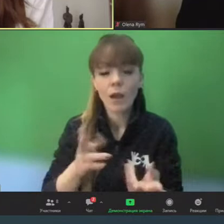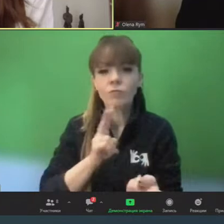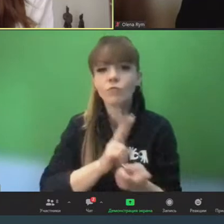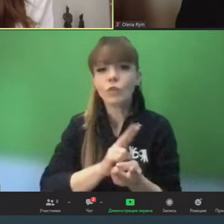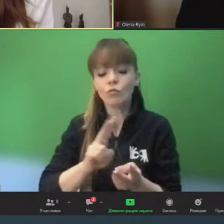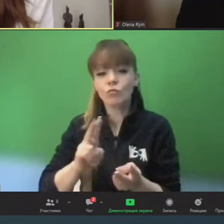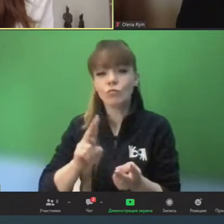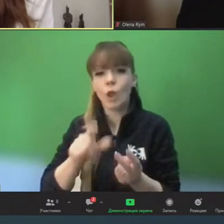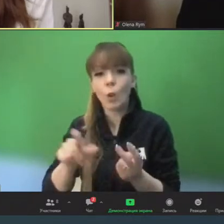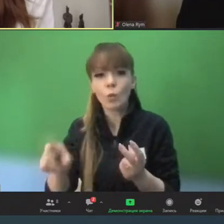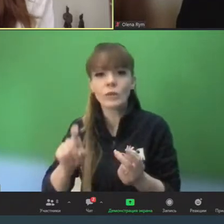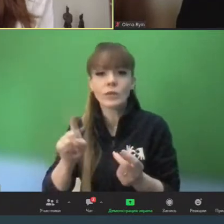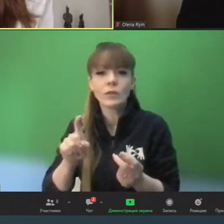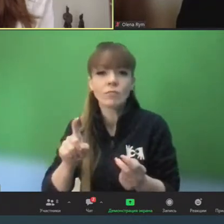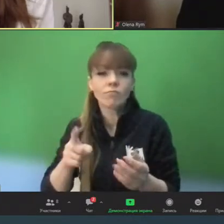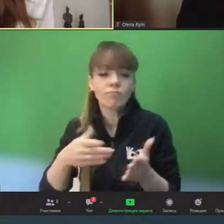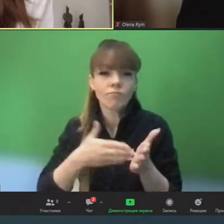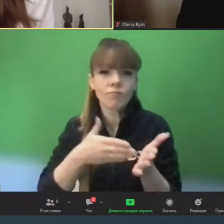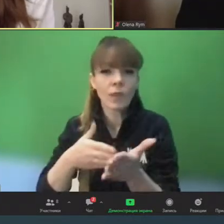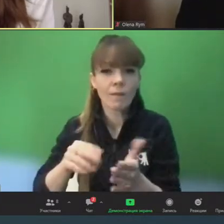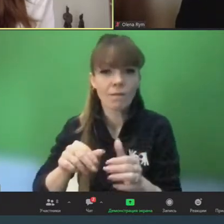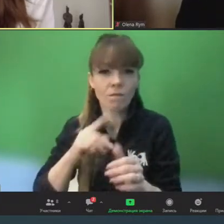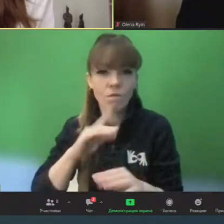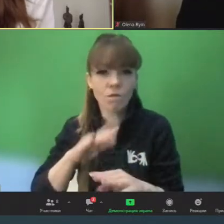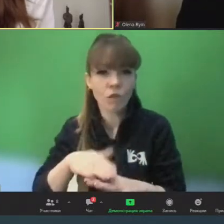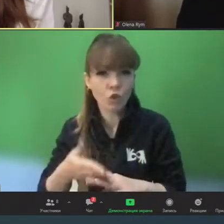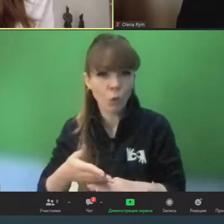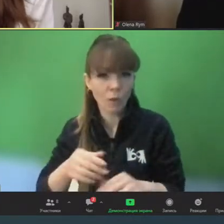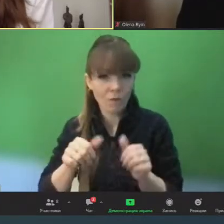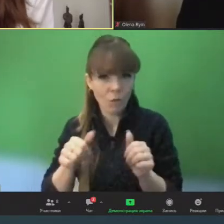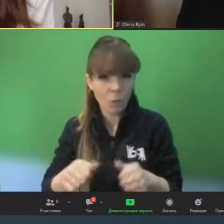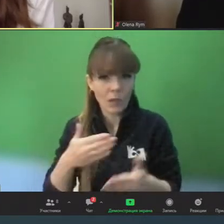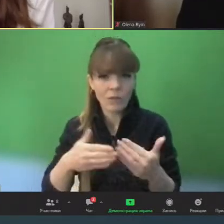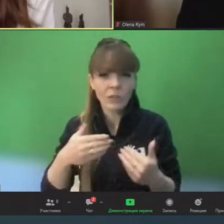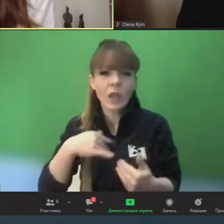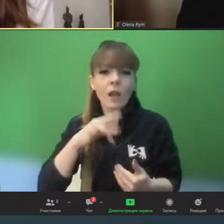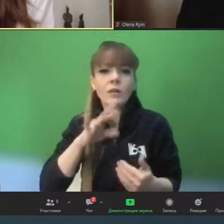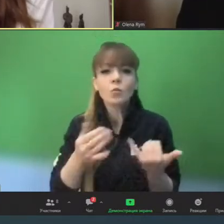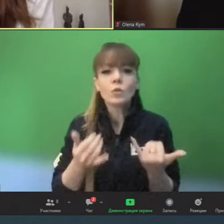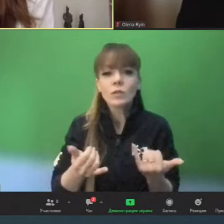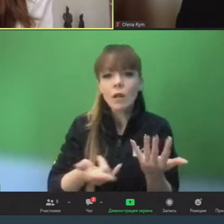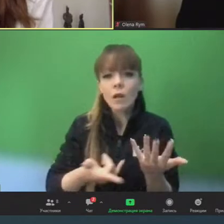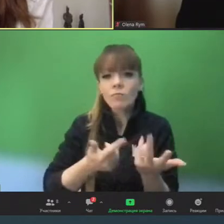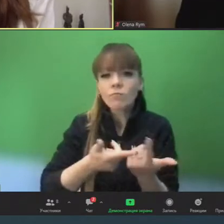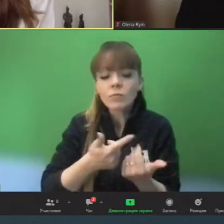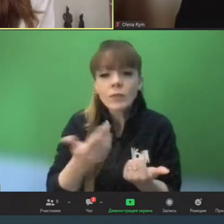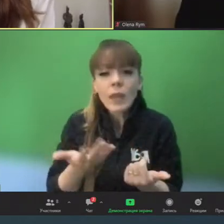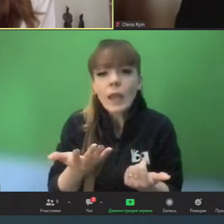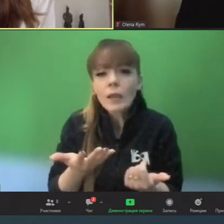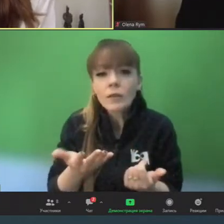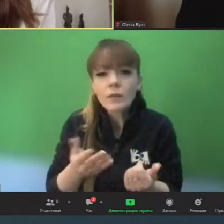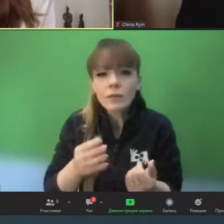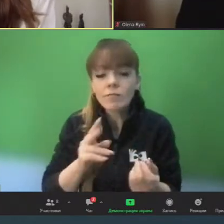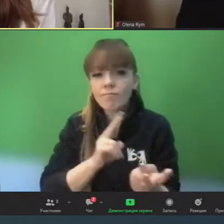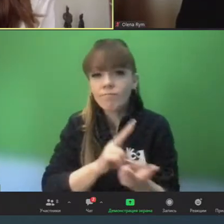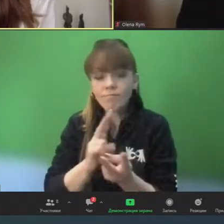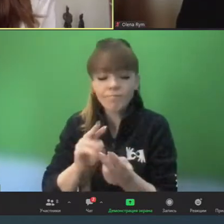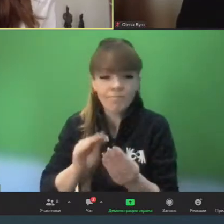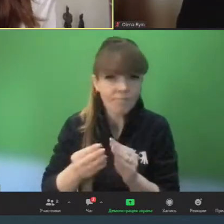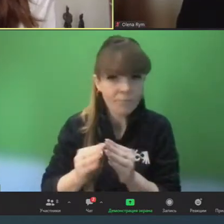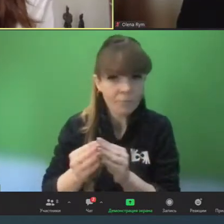that people are facing with different types, including heavy types of disabilities. I will